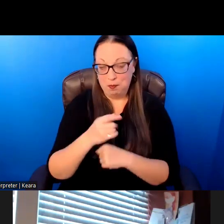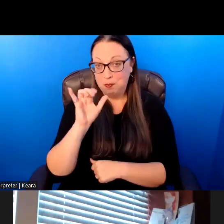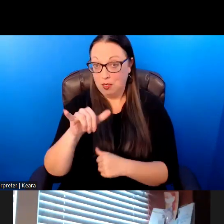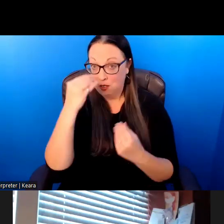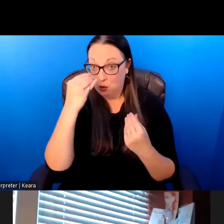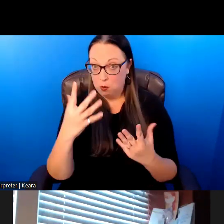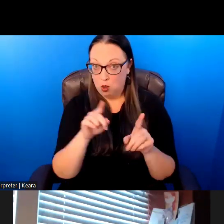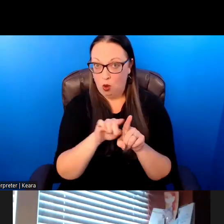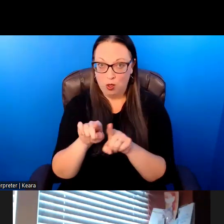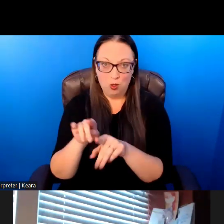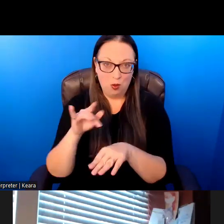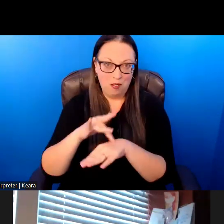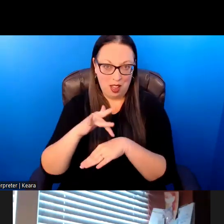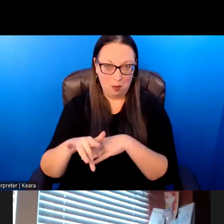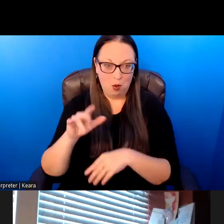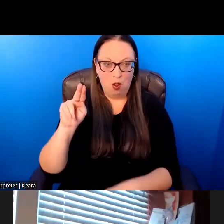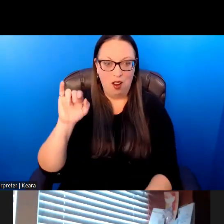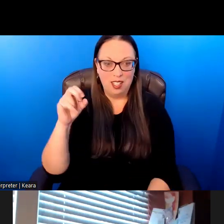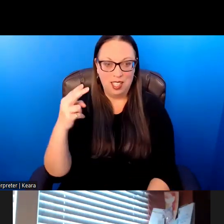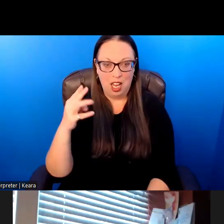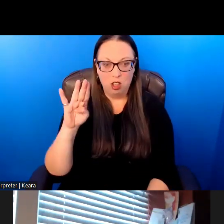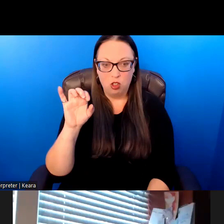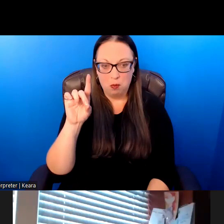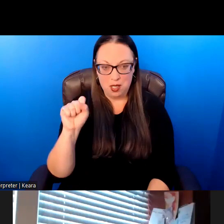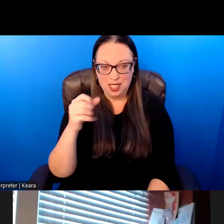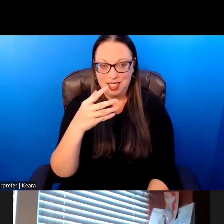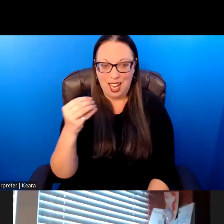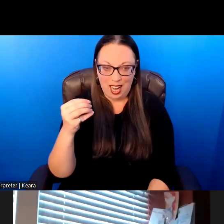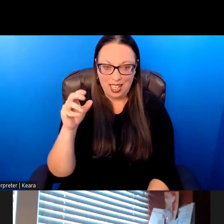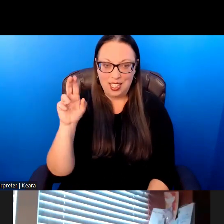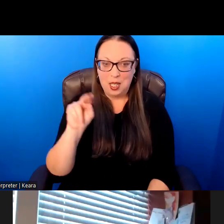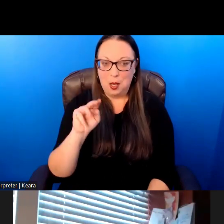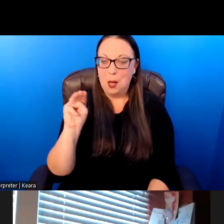be available on NASHBID's and MHA's websites.